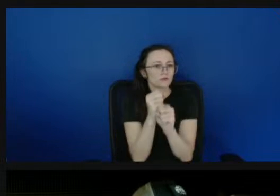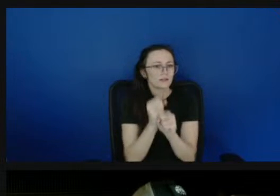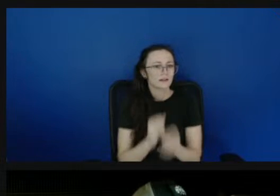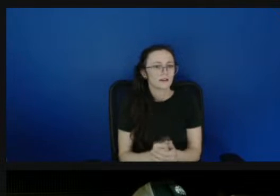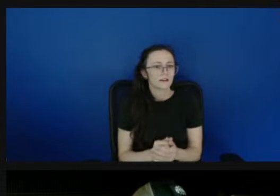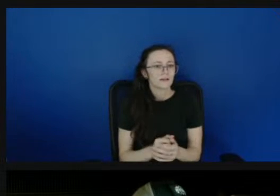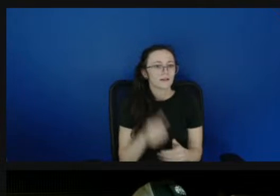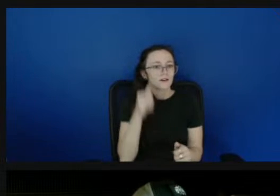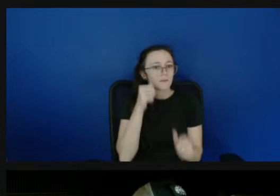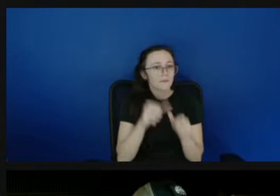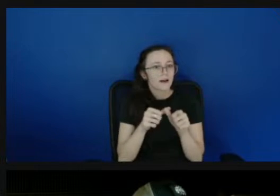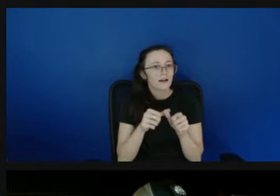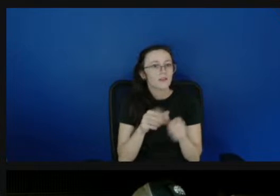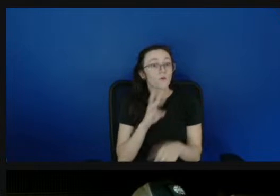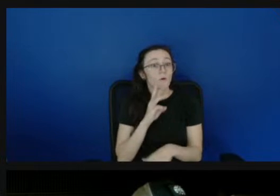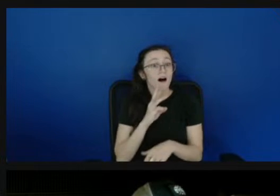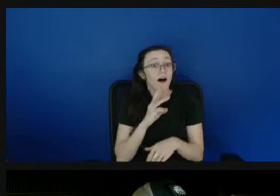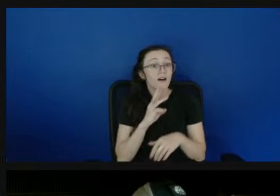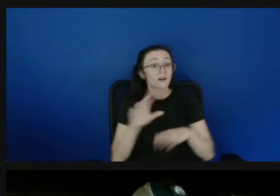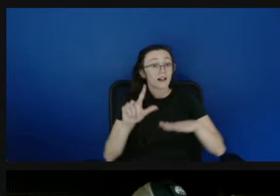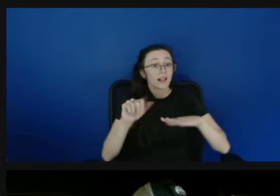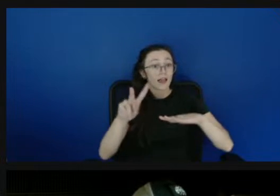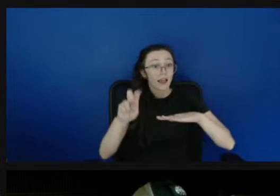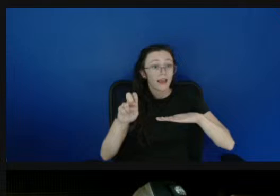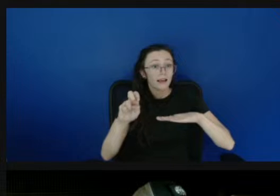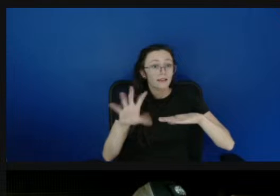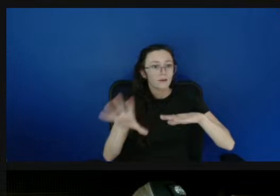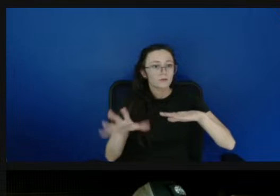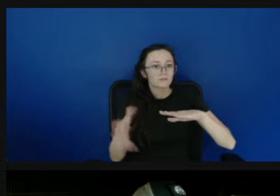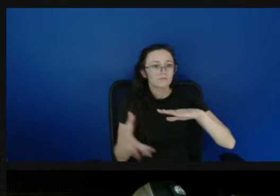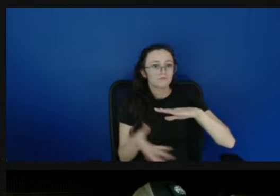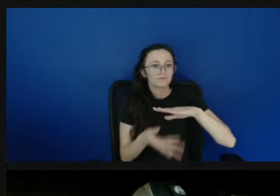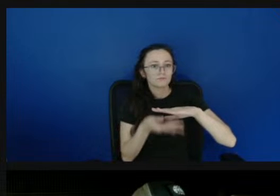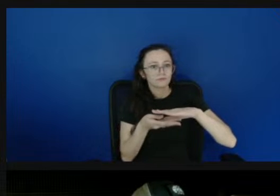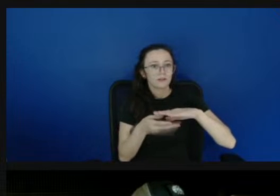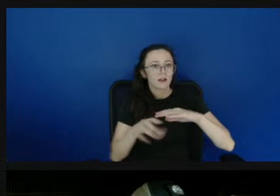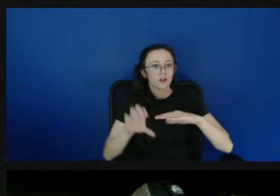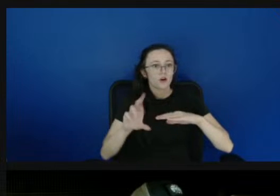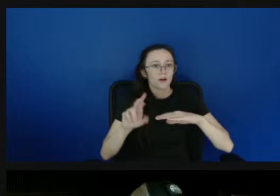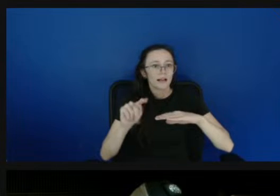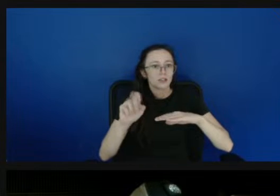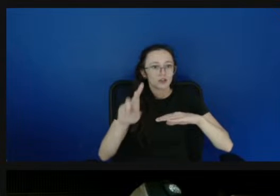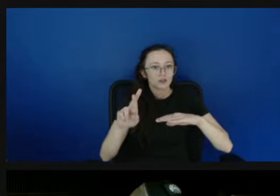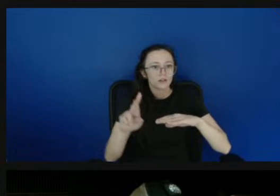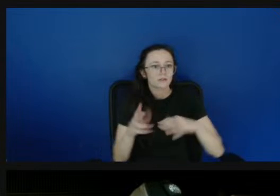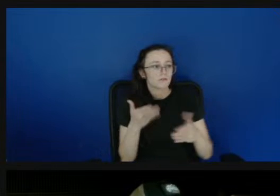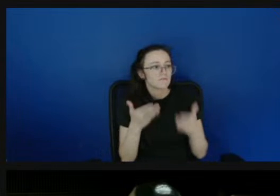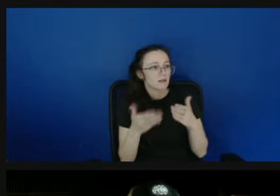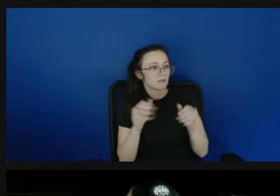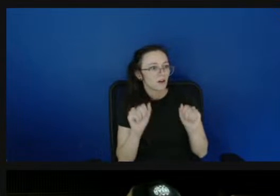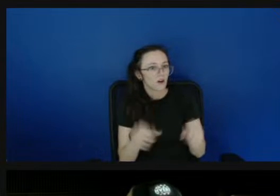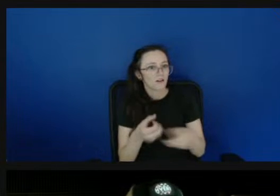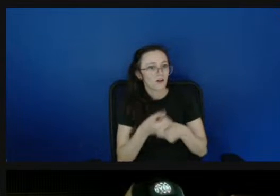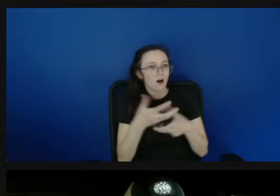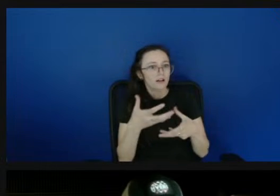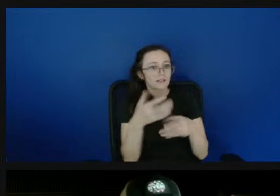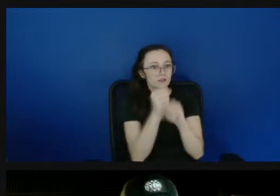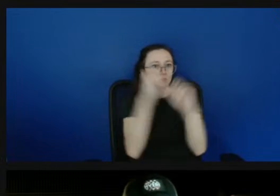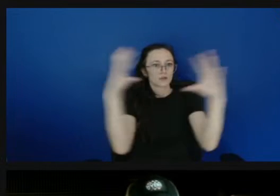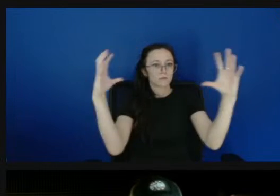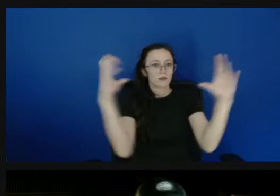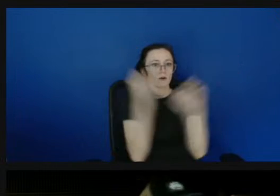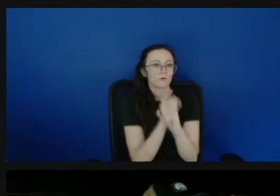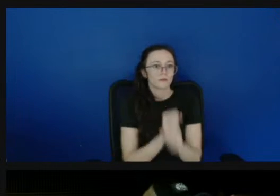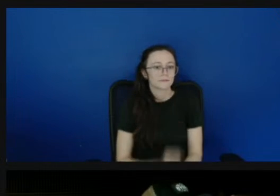crater, it was like, well, this could be the situation where it goes explosive. But, you know, Yeah. really interesting. Don thought